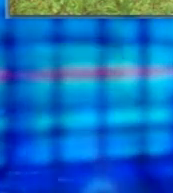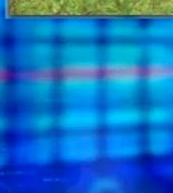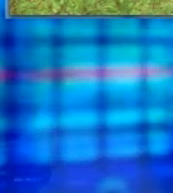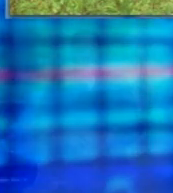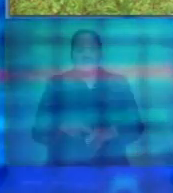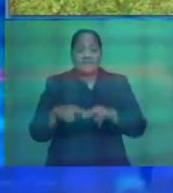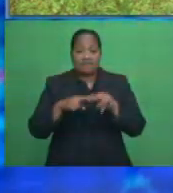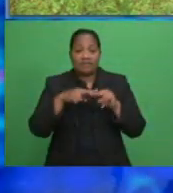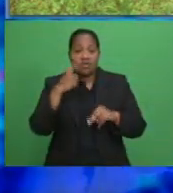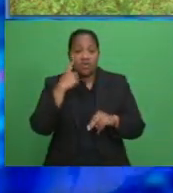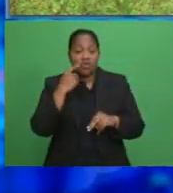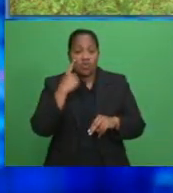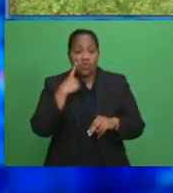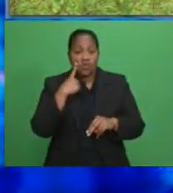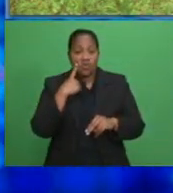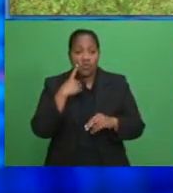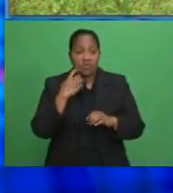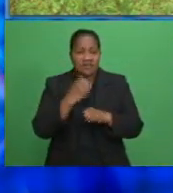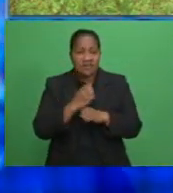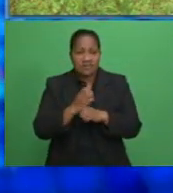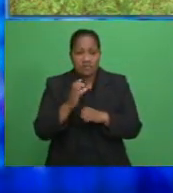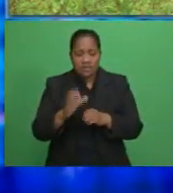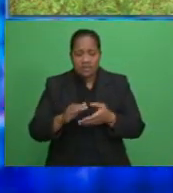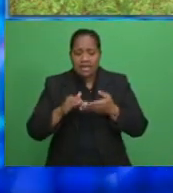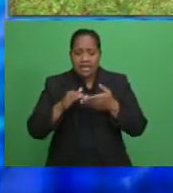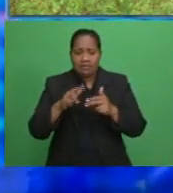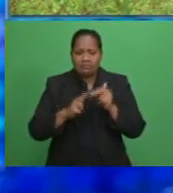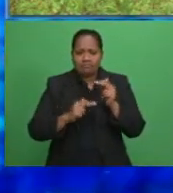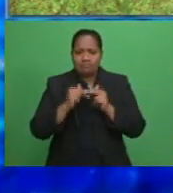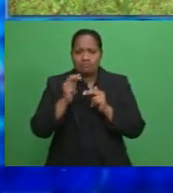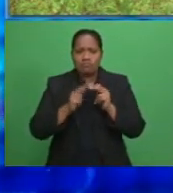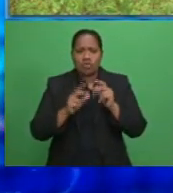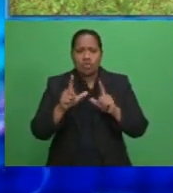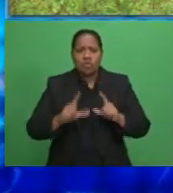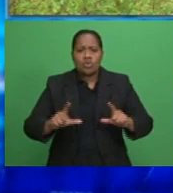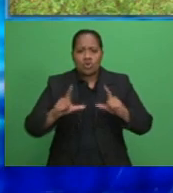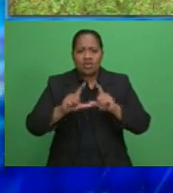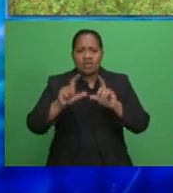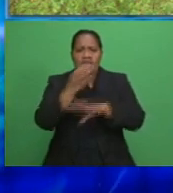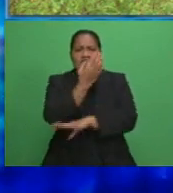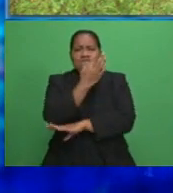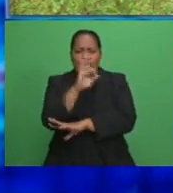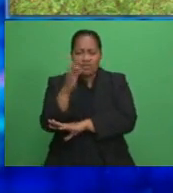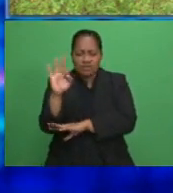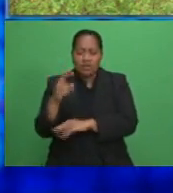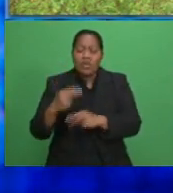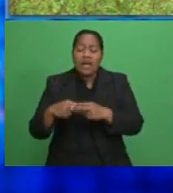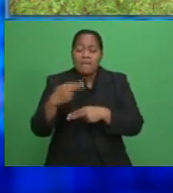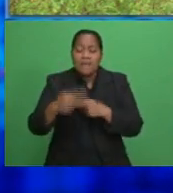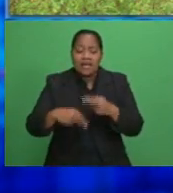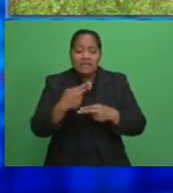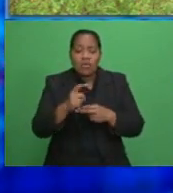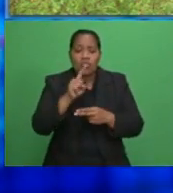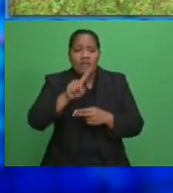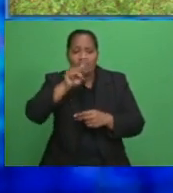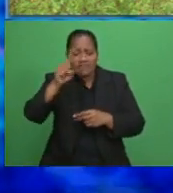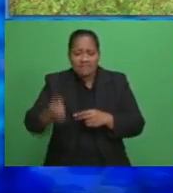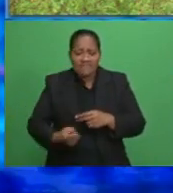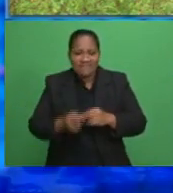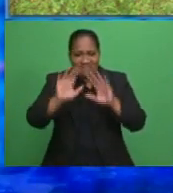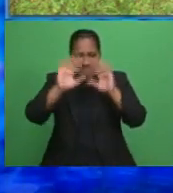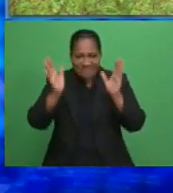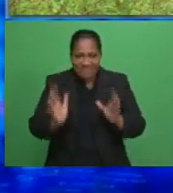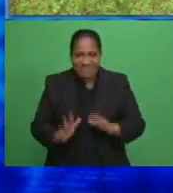Fiji Water employees have helped rebuild local forestry areas near Navala village by planting 1,000 native trees. The